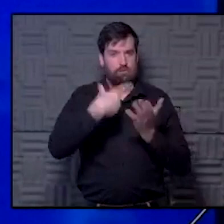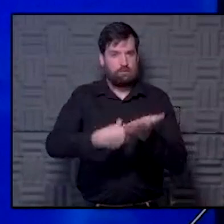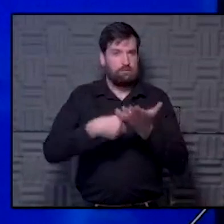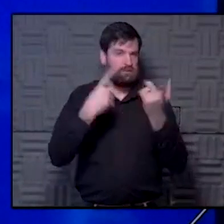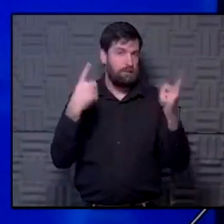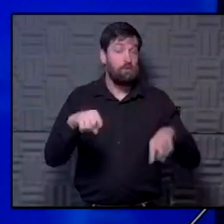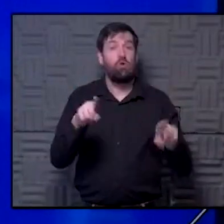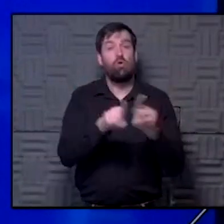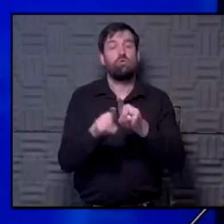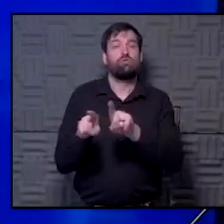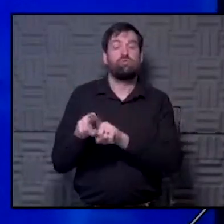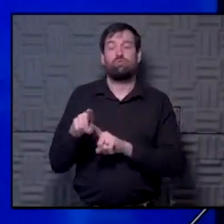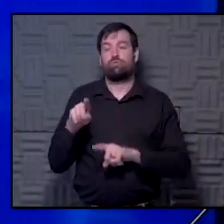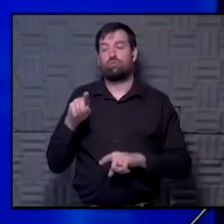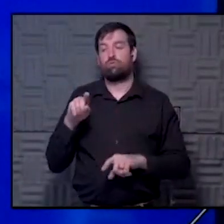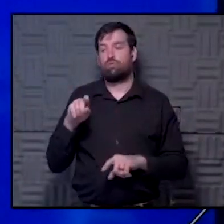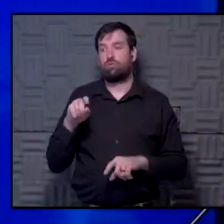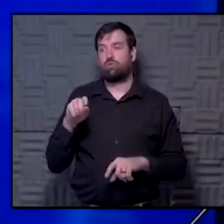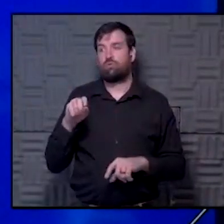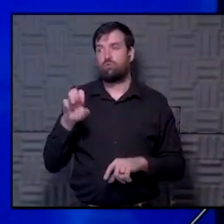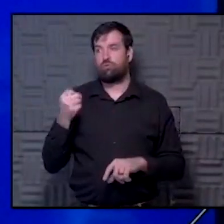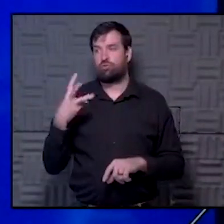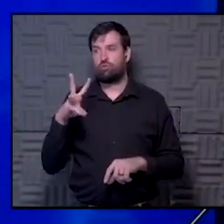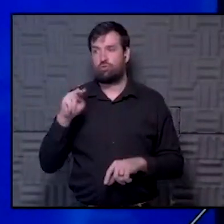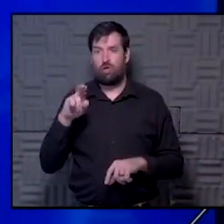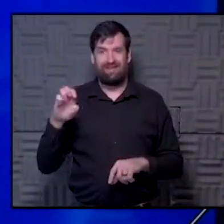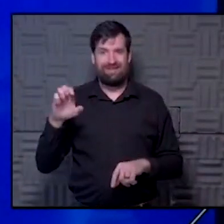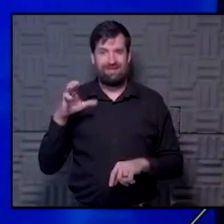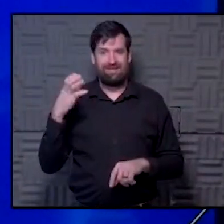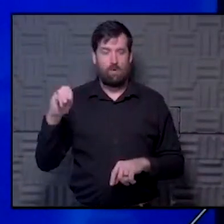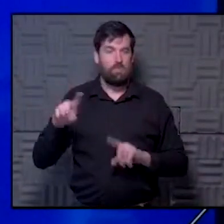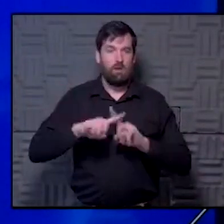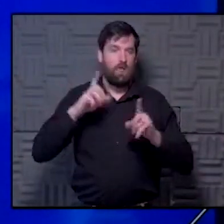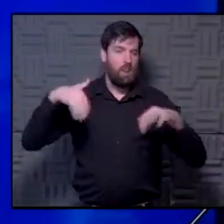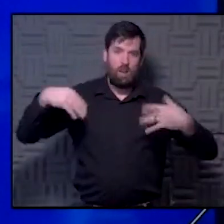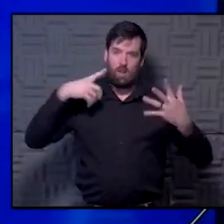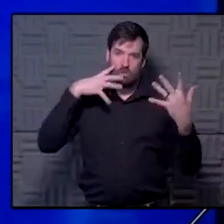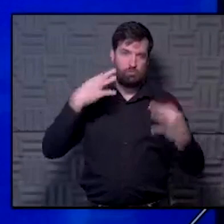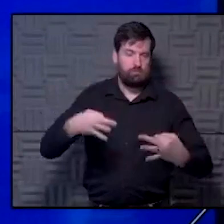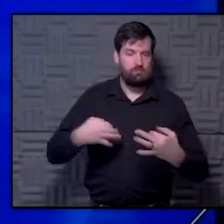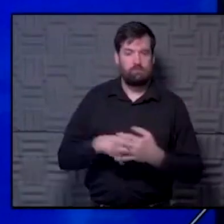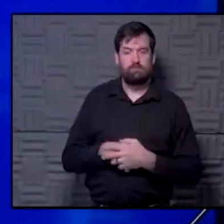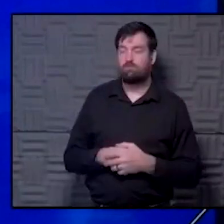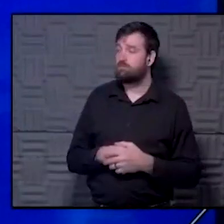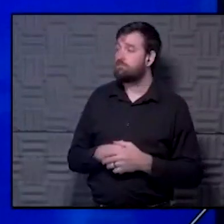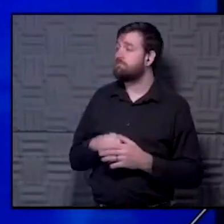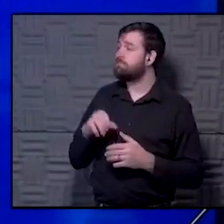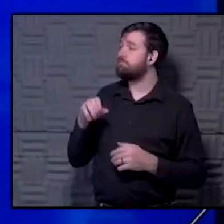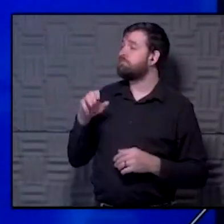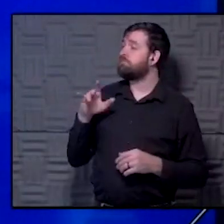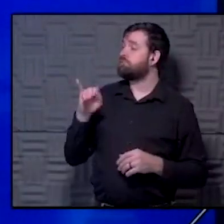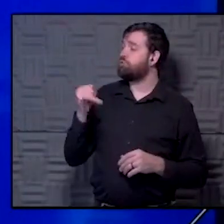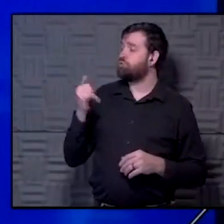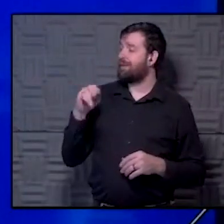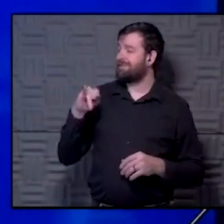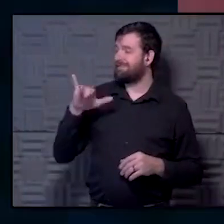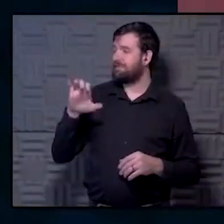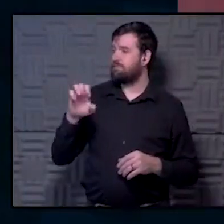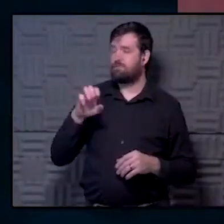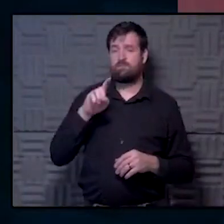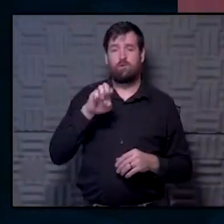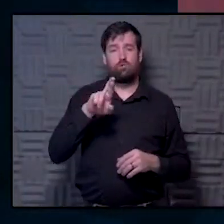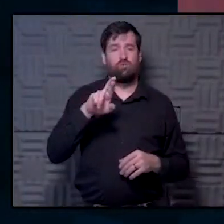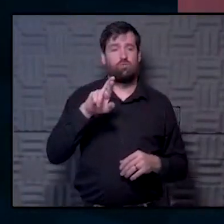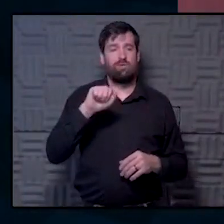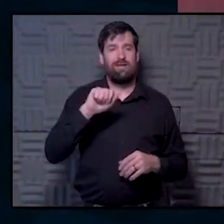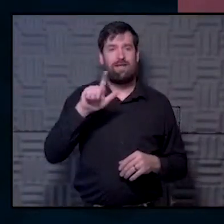also trying to get Shawnee County, but they're not confirmed yet. So we will see. Joyce has a question for Dr. Satterwhite. A week ago on this program, Dr. Alan